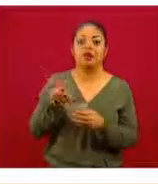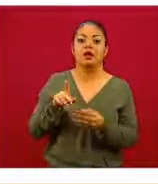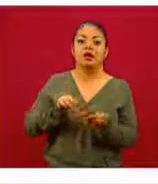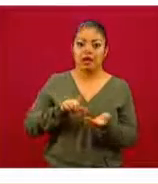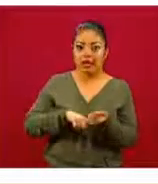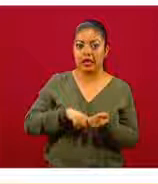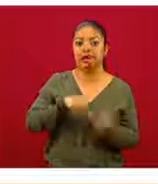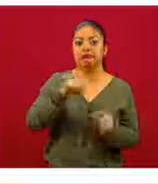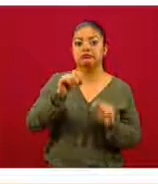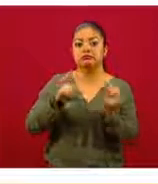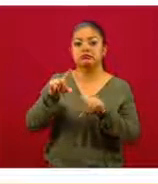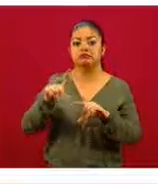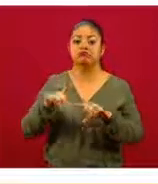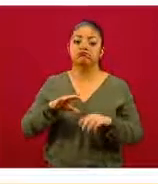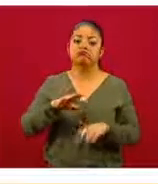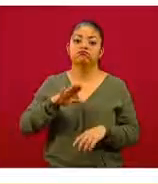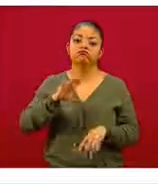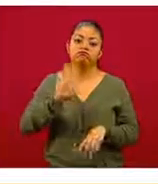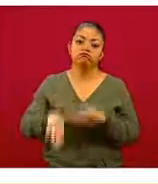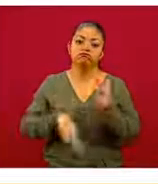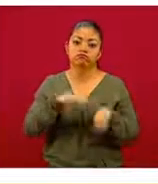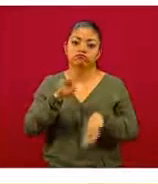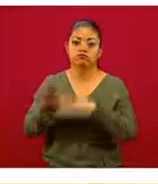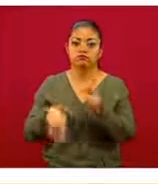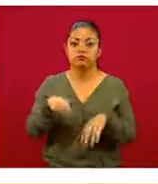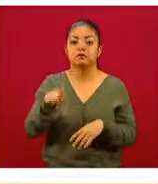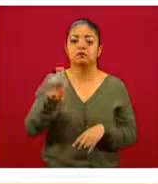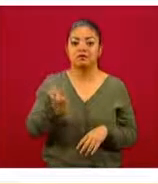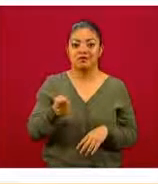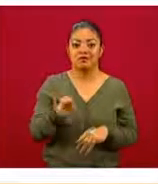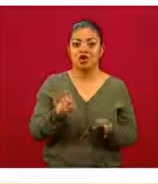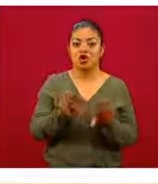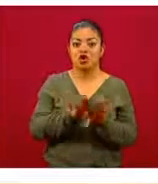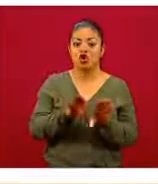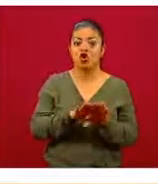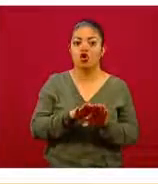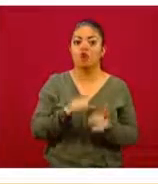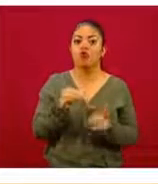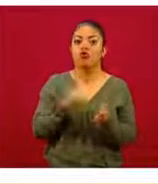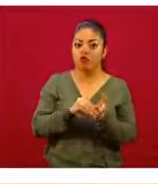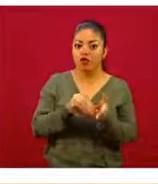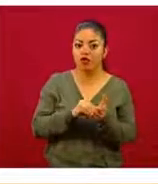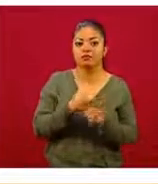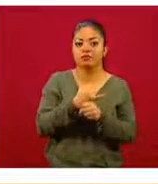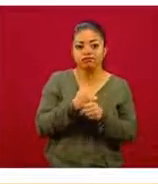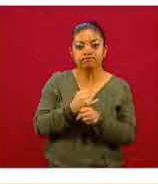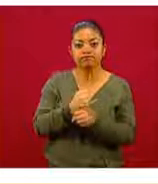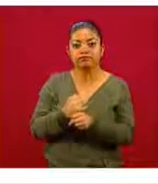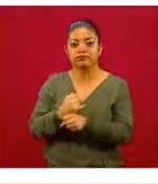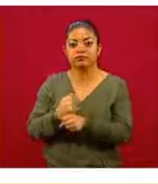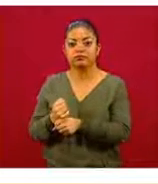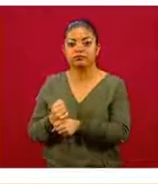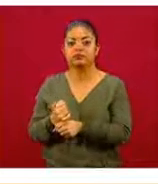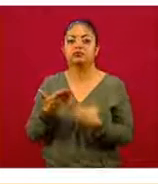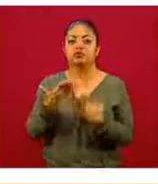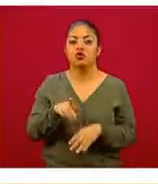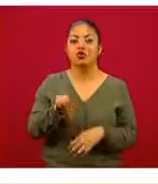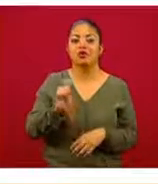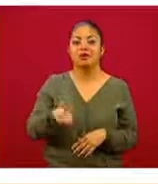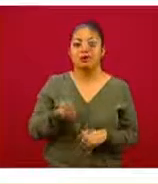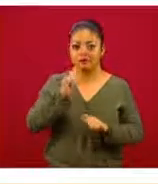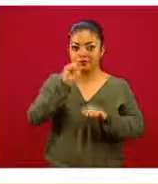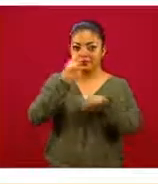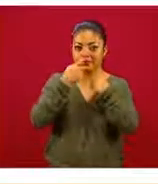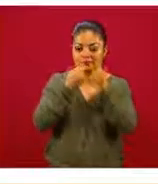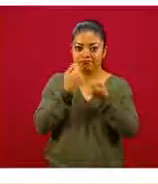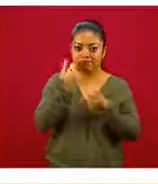see exactly by what dates. And those groups of people who have unfortunately lost their lives, who are also